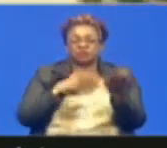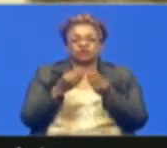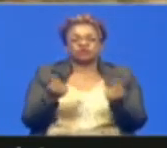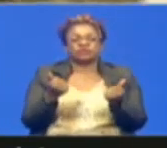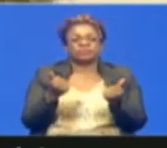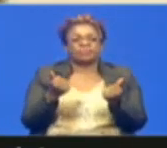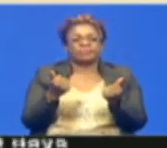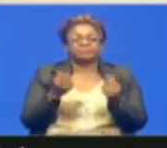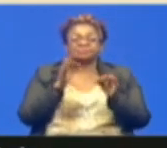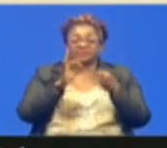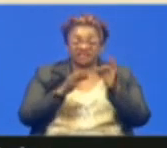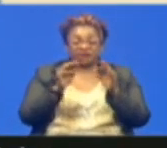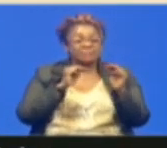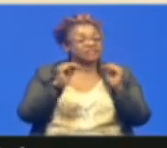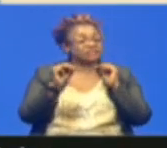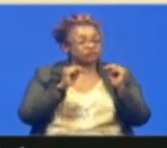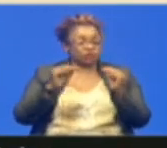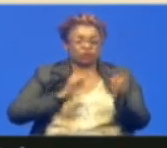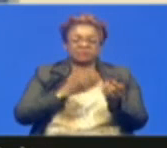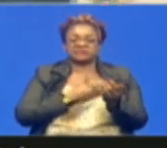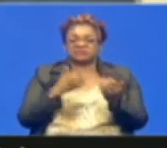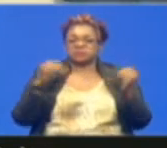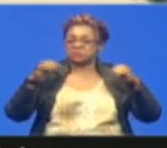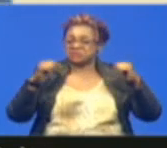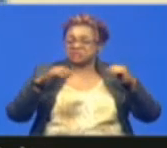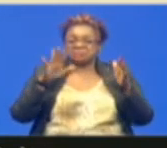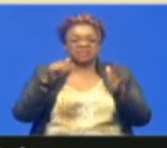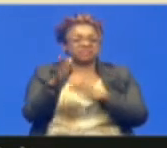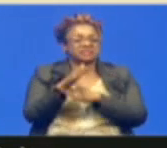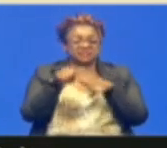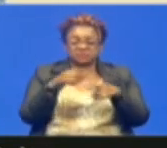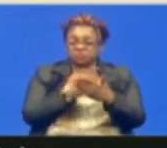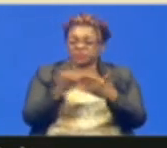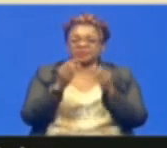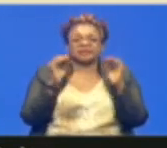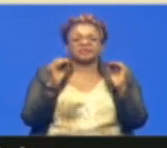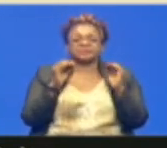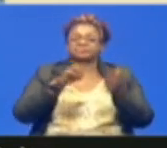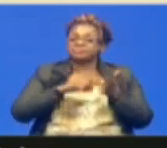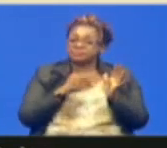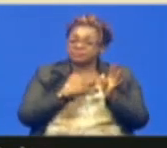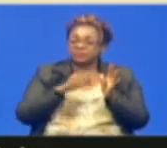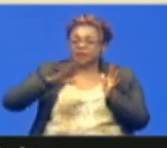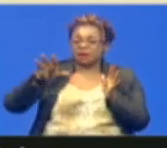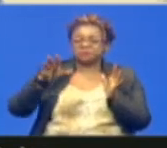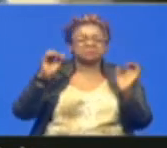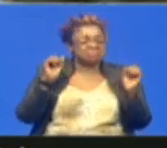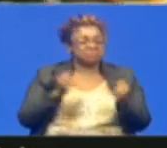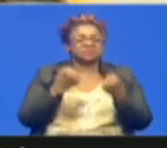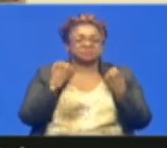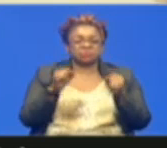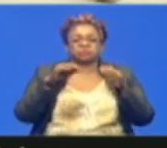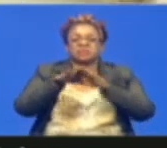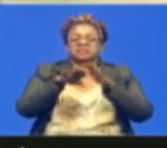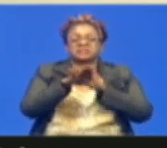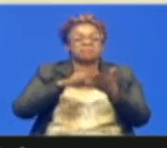If the mediation committee does not reach a consensus by Thursday this week, it will basically mean that counties will not be able to access much